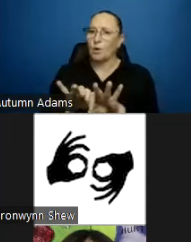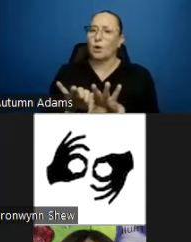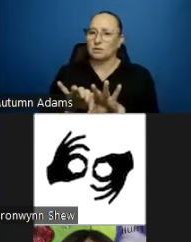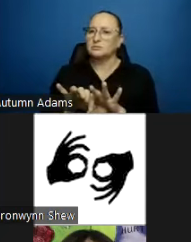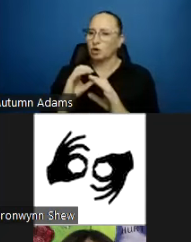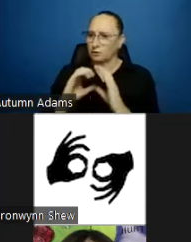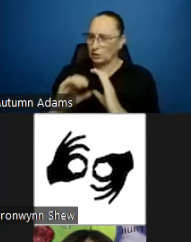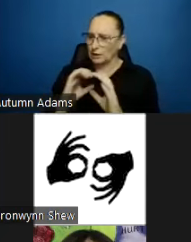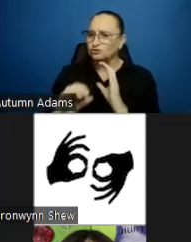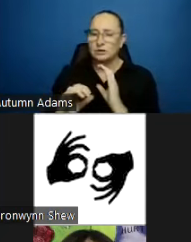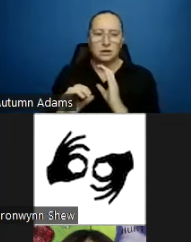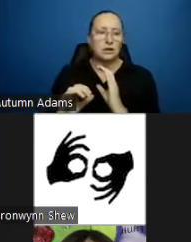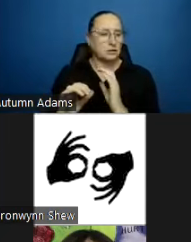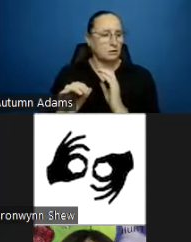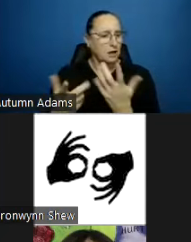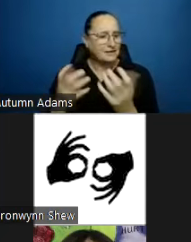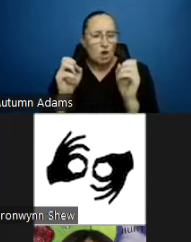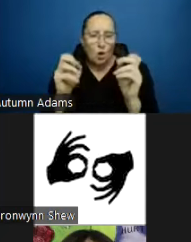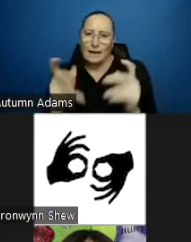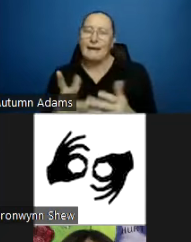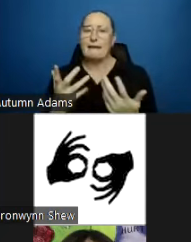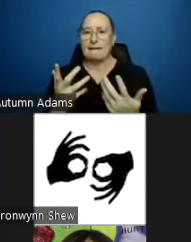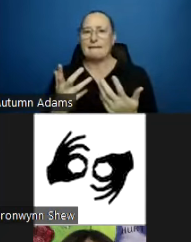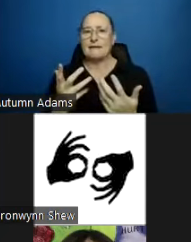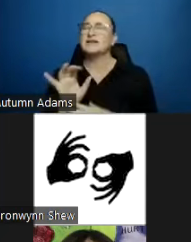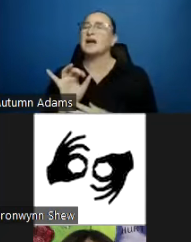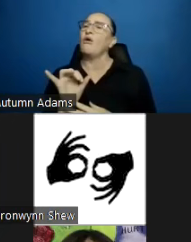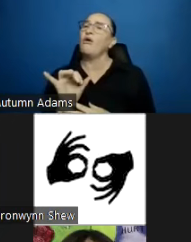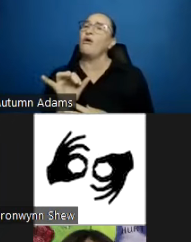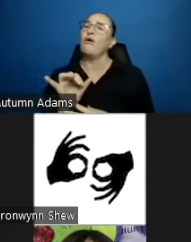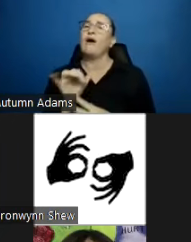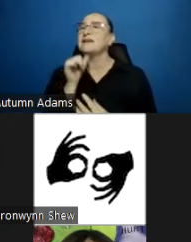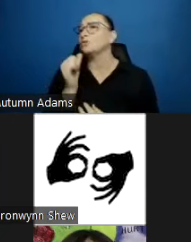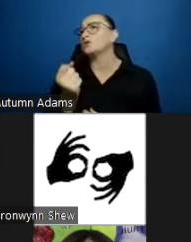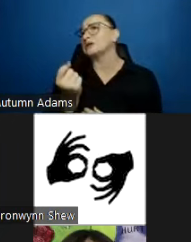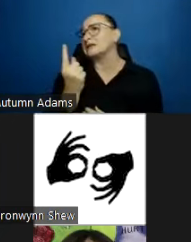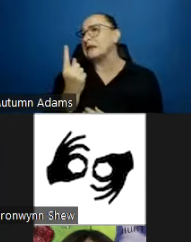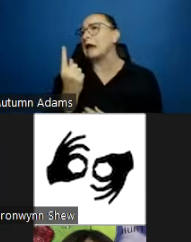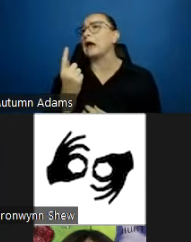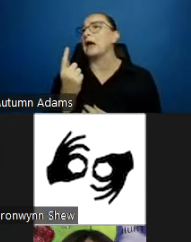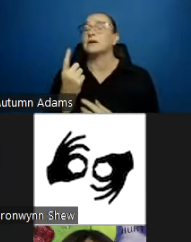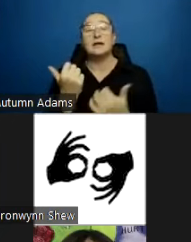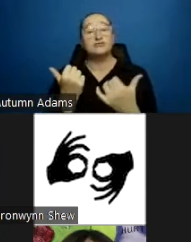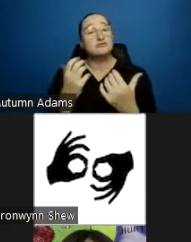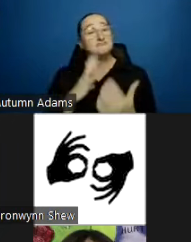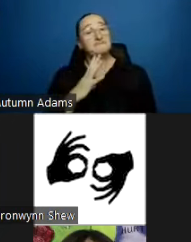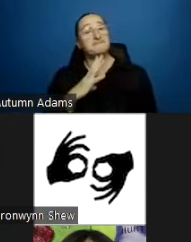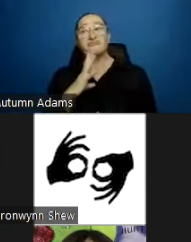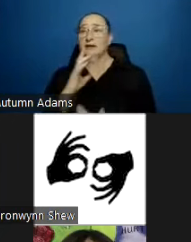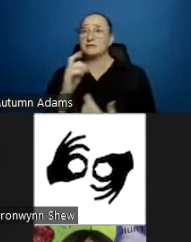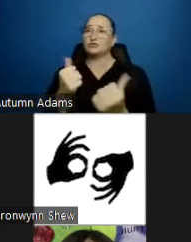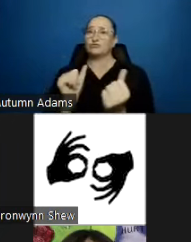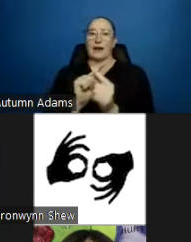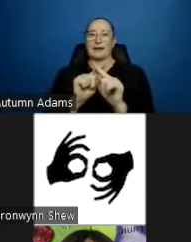communication. And it's okay if they say, oh, I don't understand. It's okay to try a different method, another way to